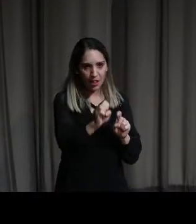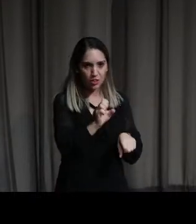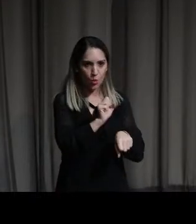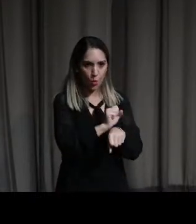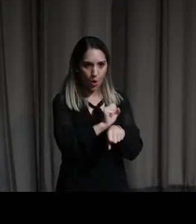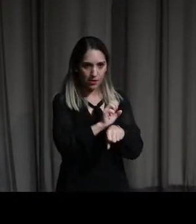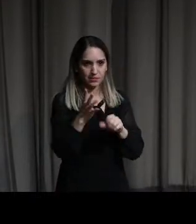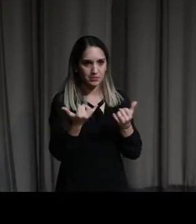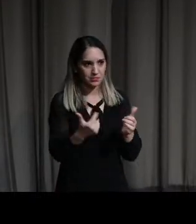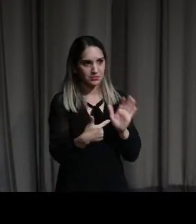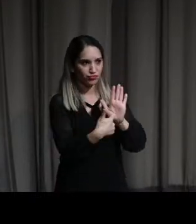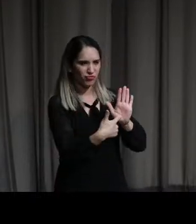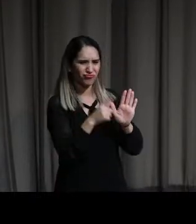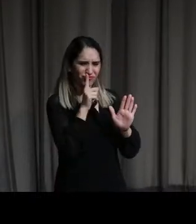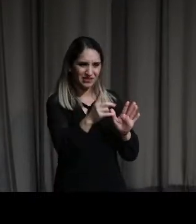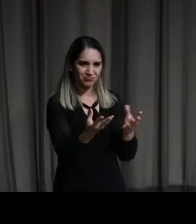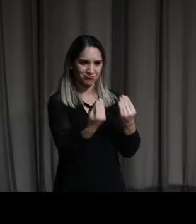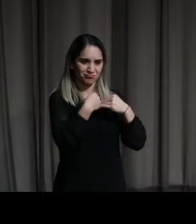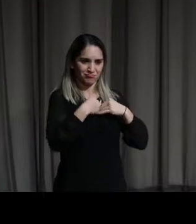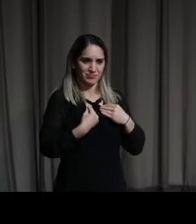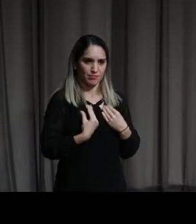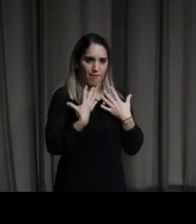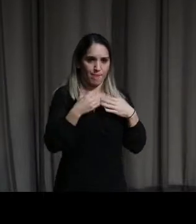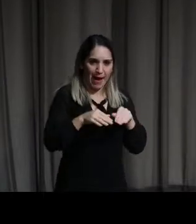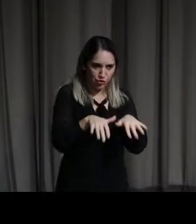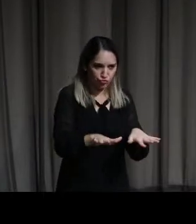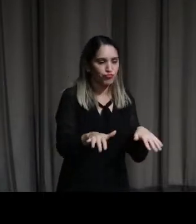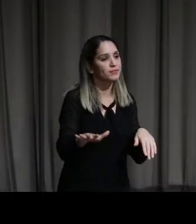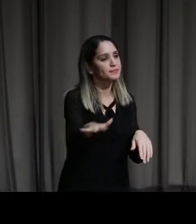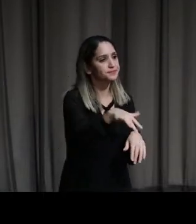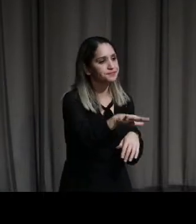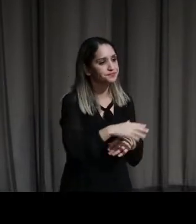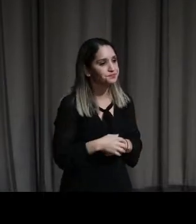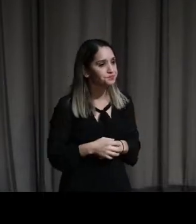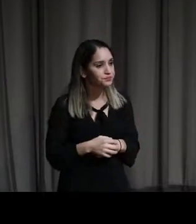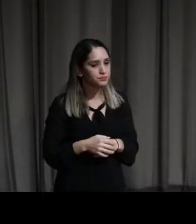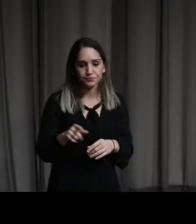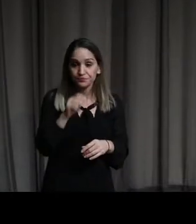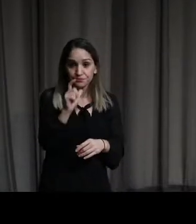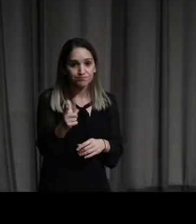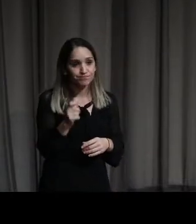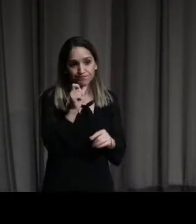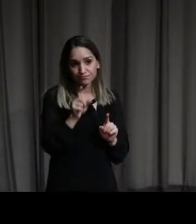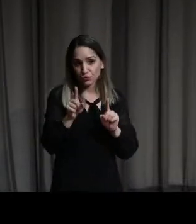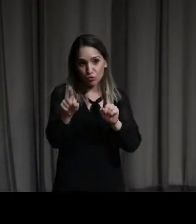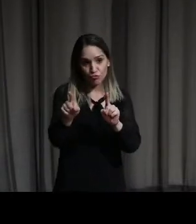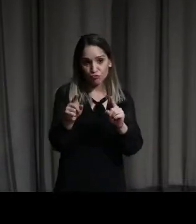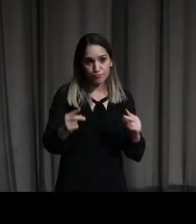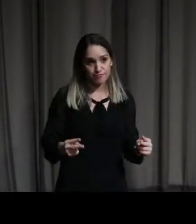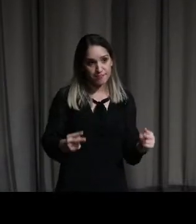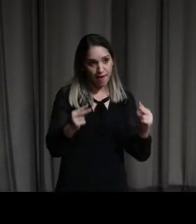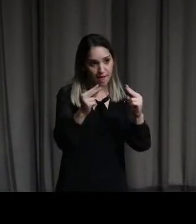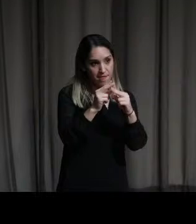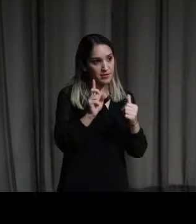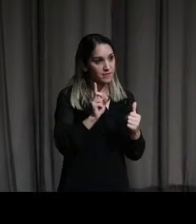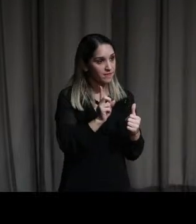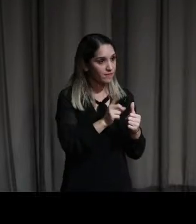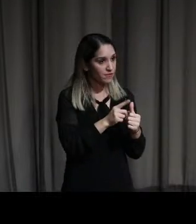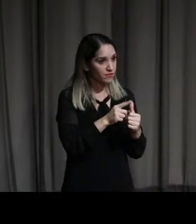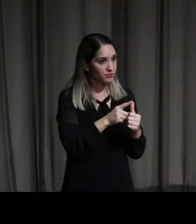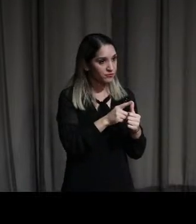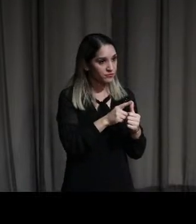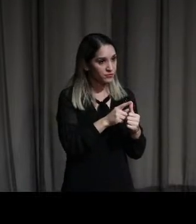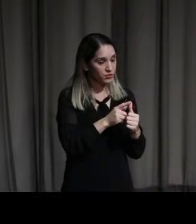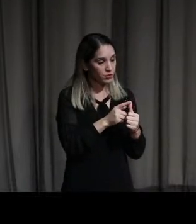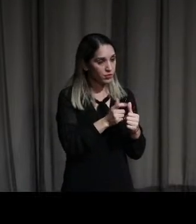inspirational to him. Mm-hmm. He was unable to go to Paris. He went to Mexico first in